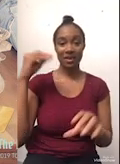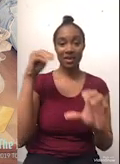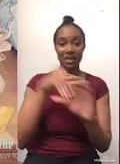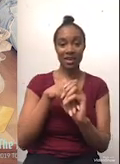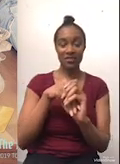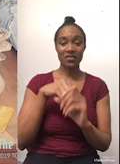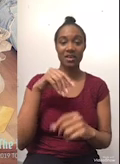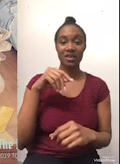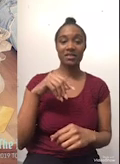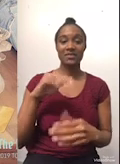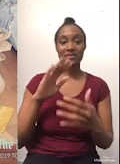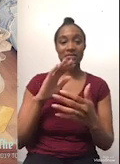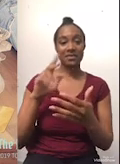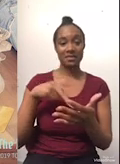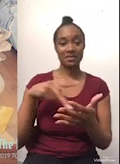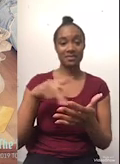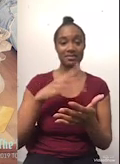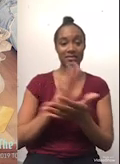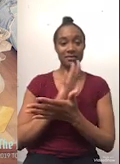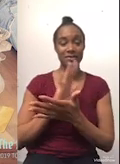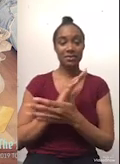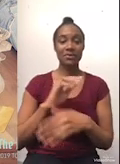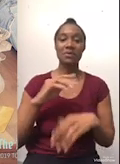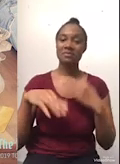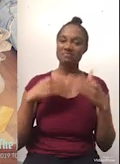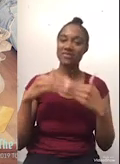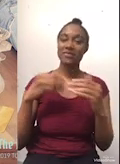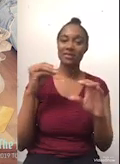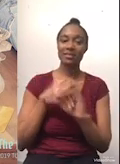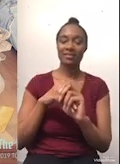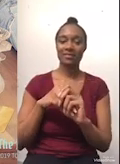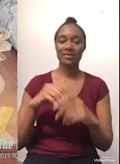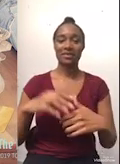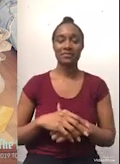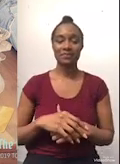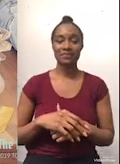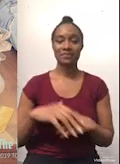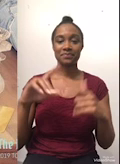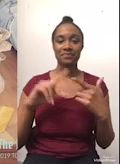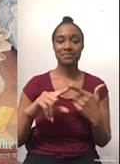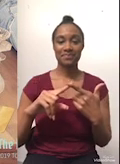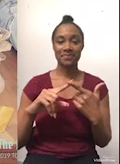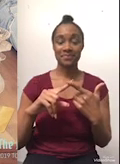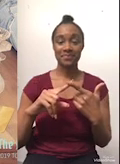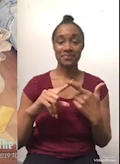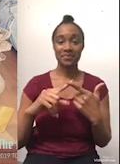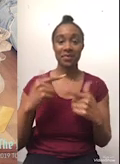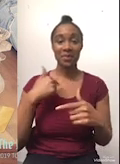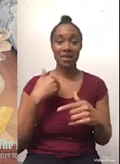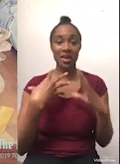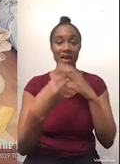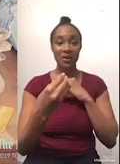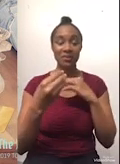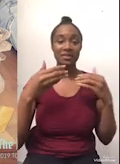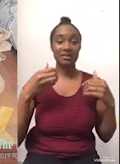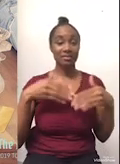at his dance academy, and there I got asked to be in this band. Kun, I was casted while out